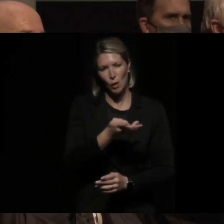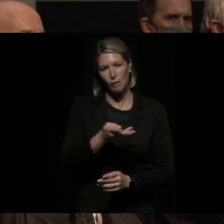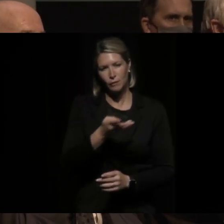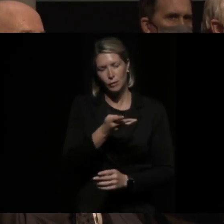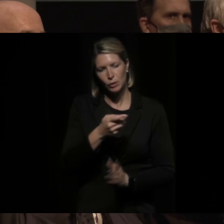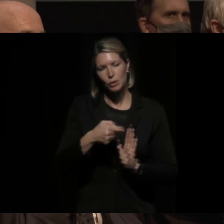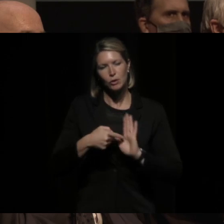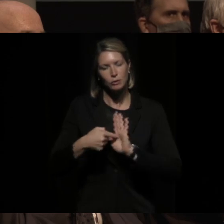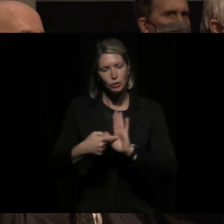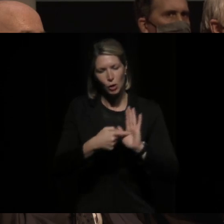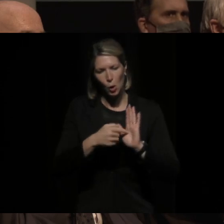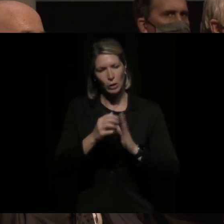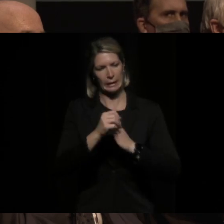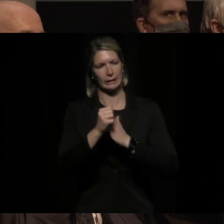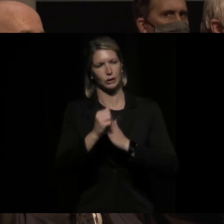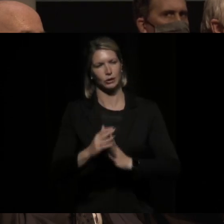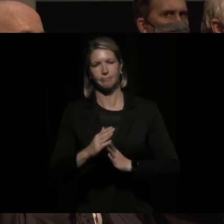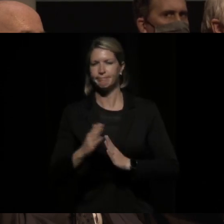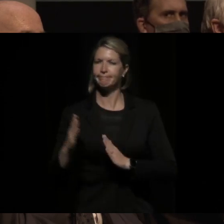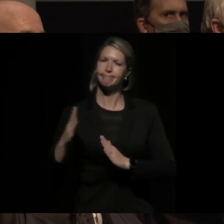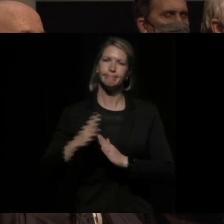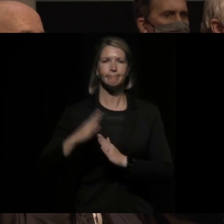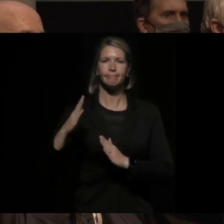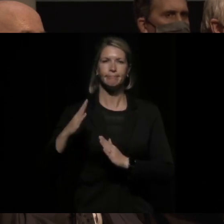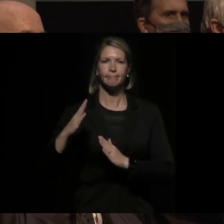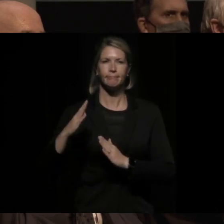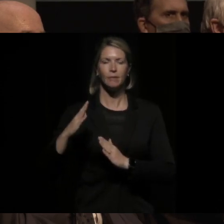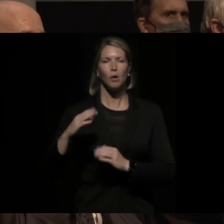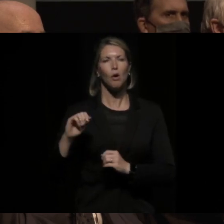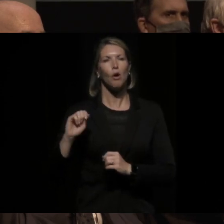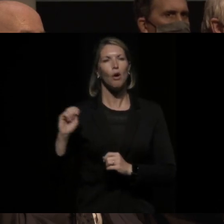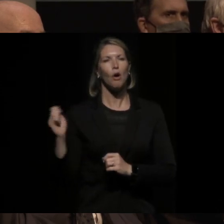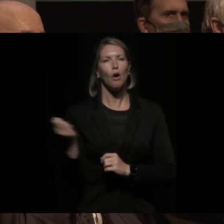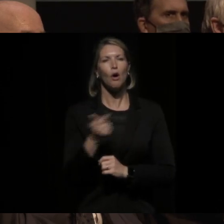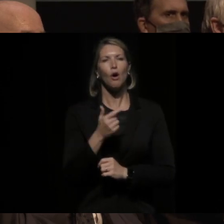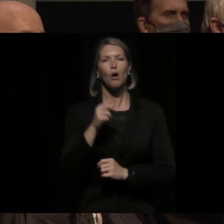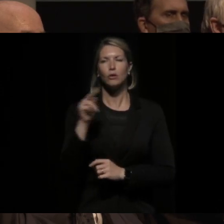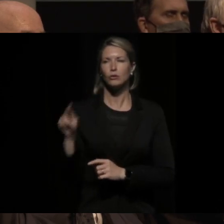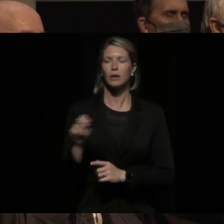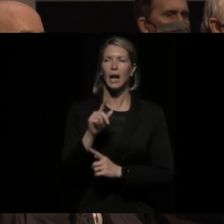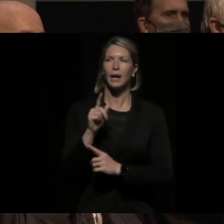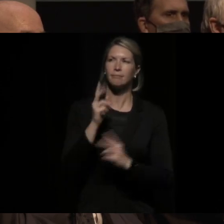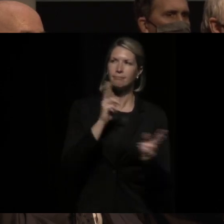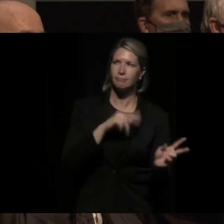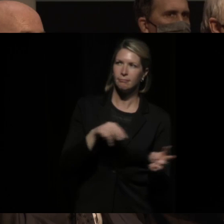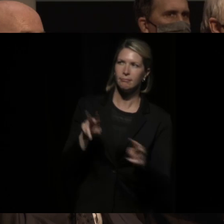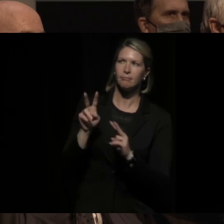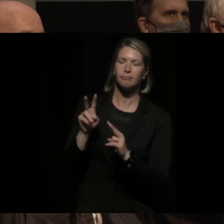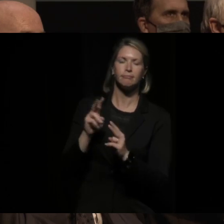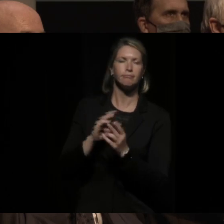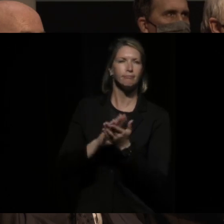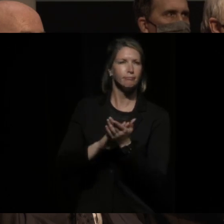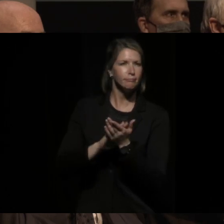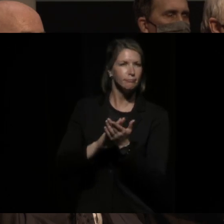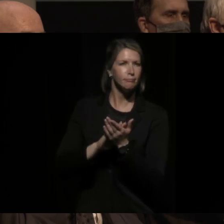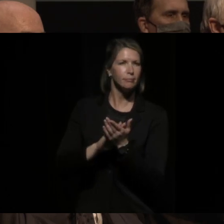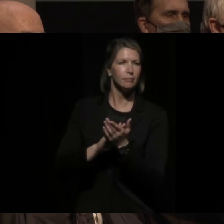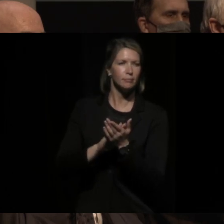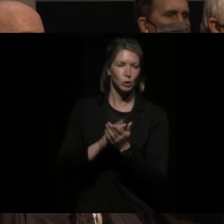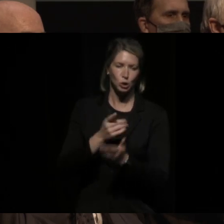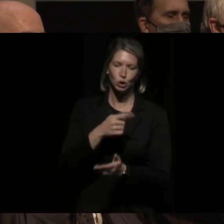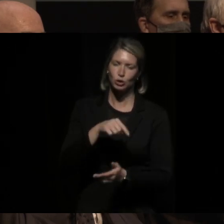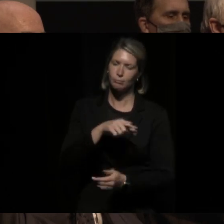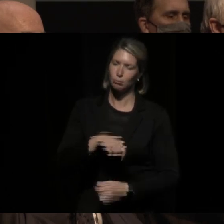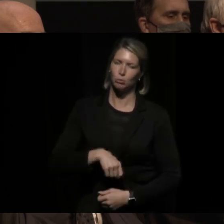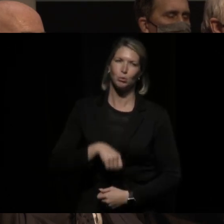Society and the people of Newfoundland and Labrador have applauded with great enthusiasm, and you should all be incredibly